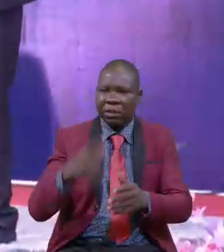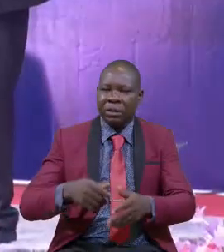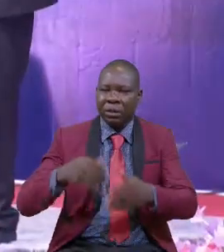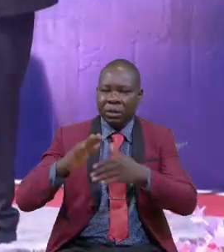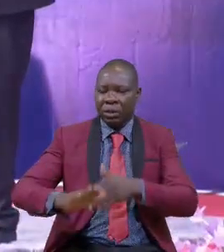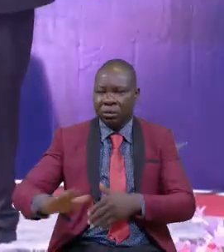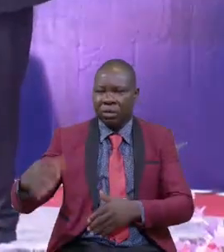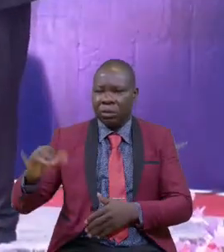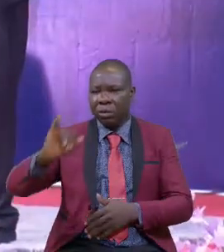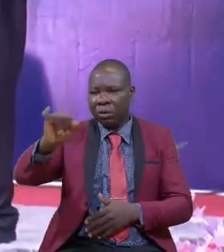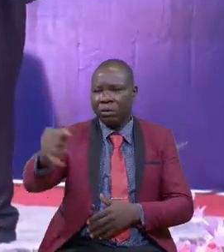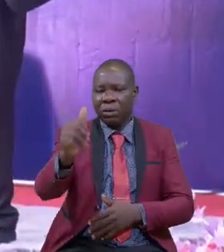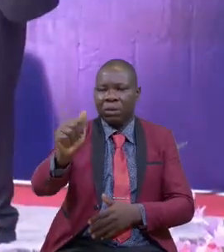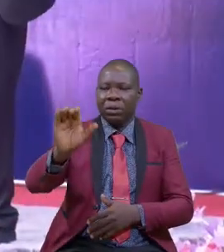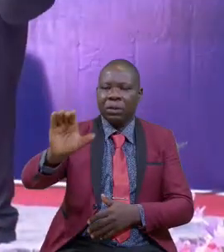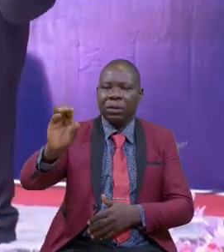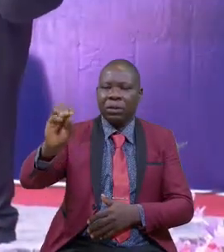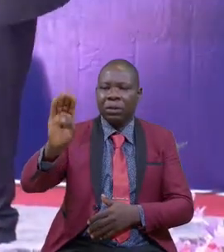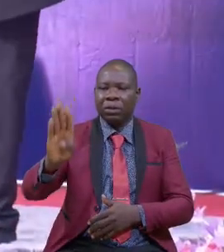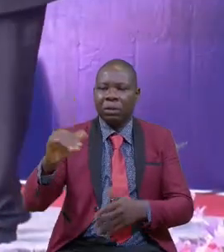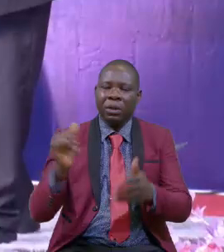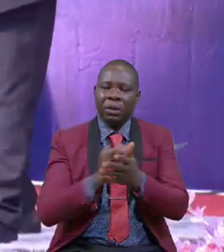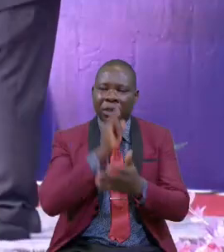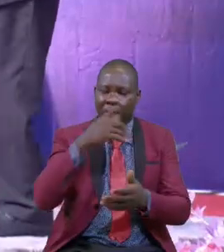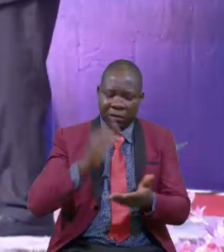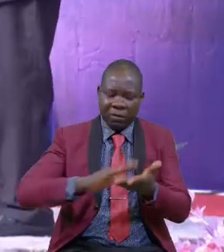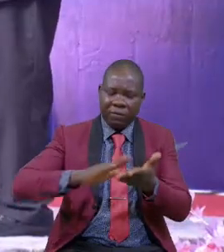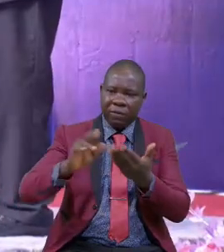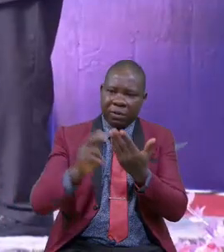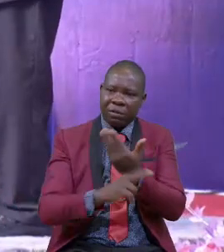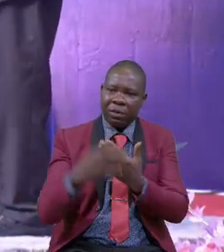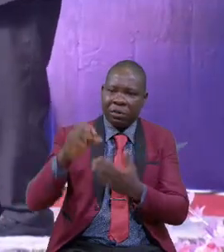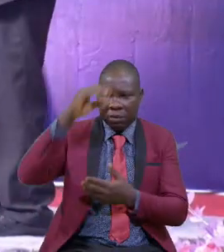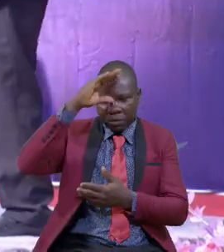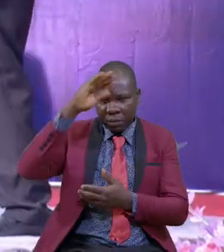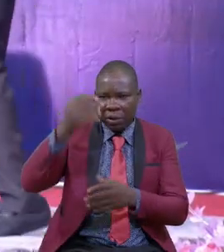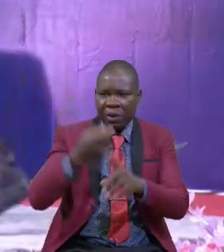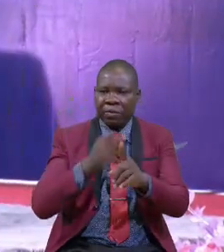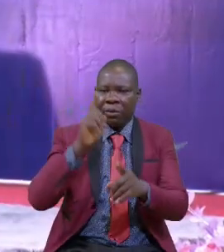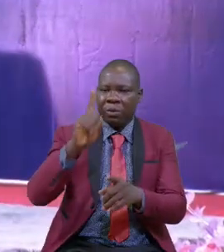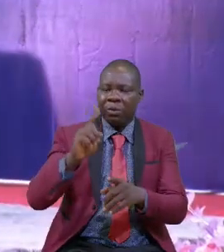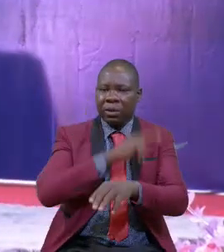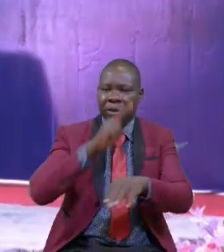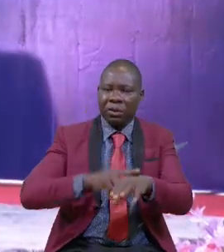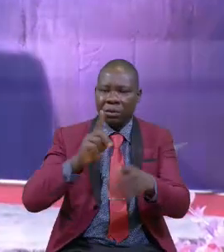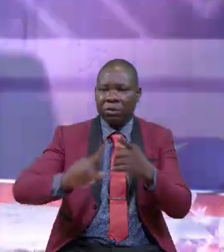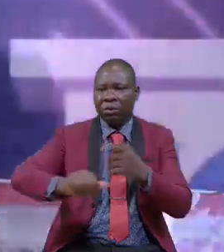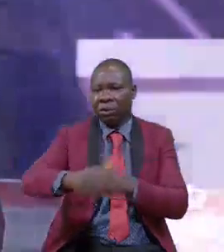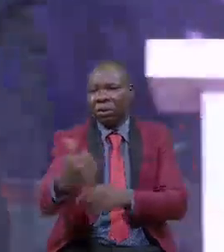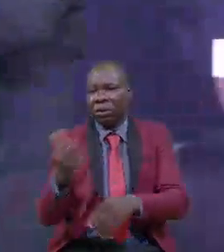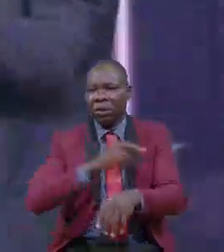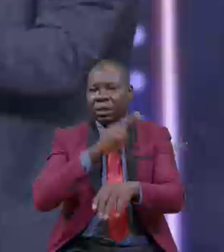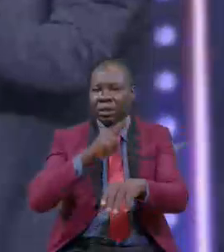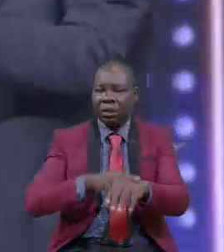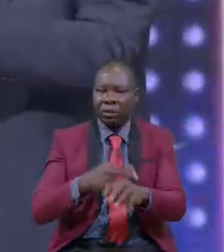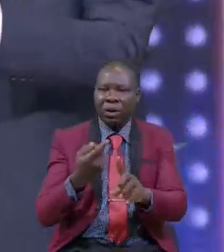of man from tribe to another tribe, from one nation to another nation, from this a